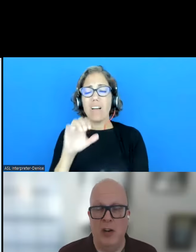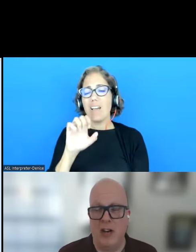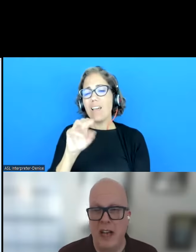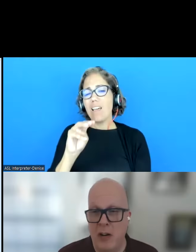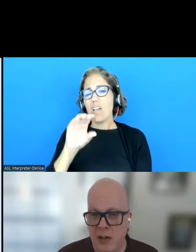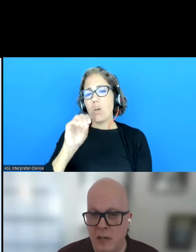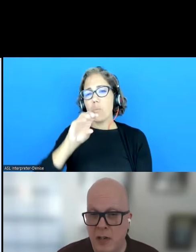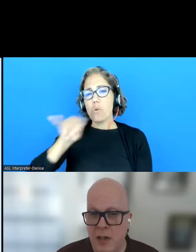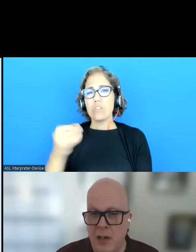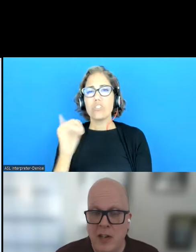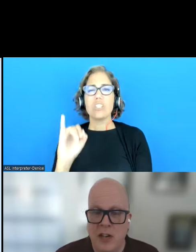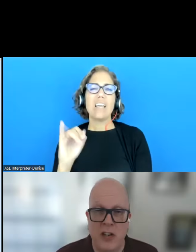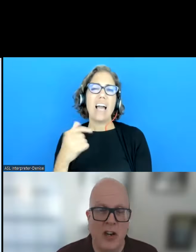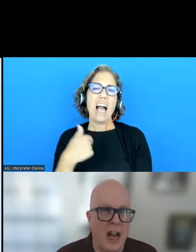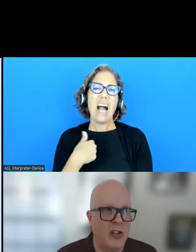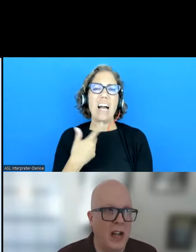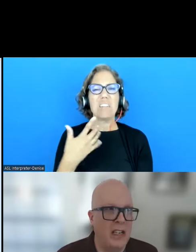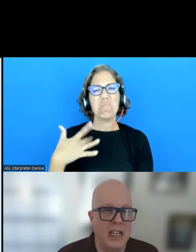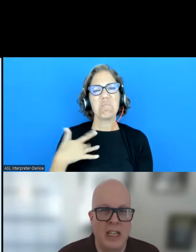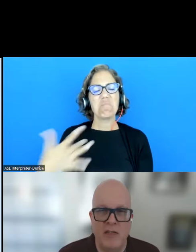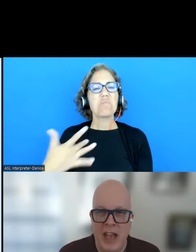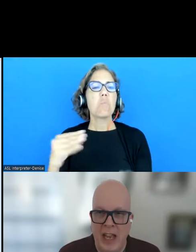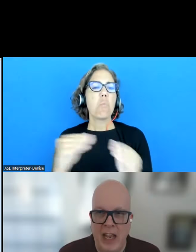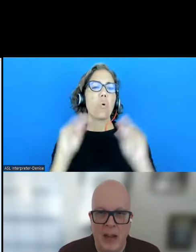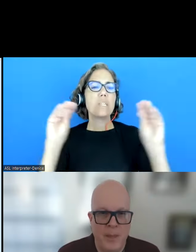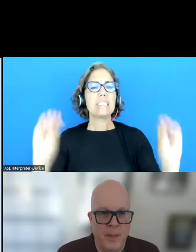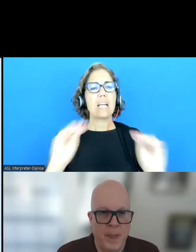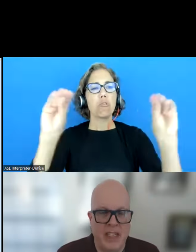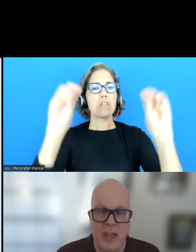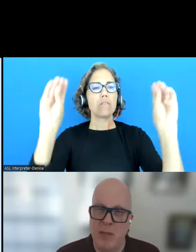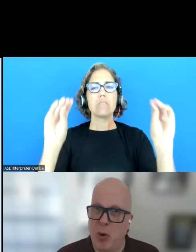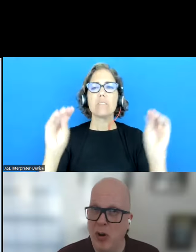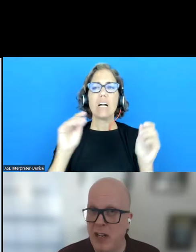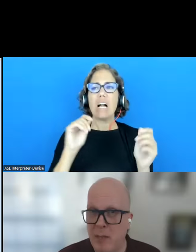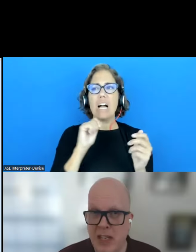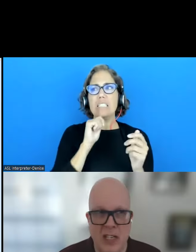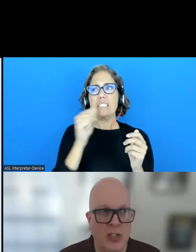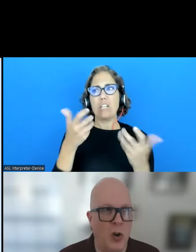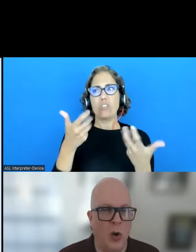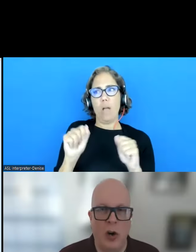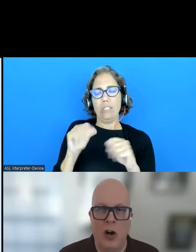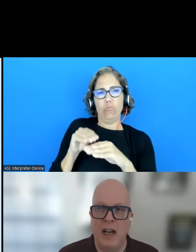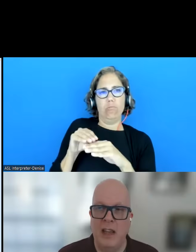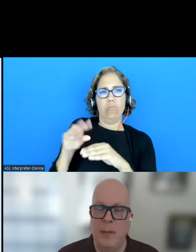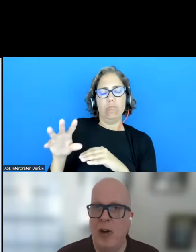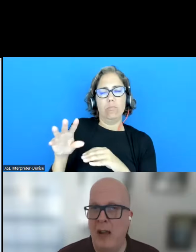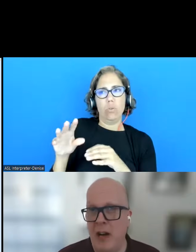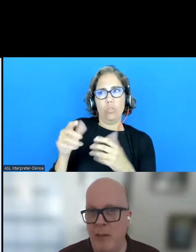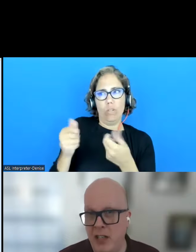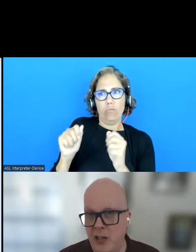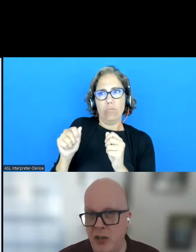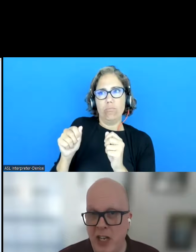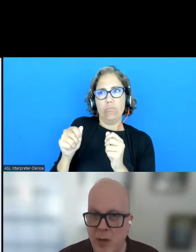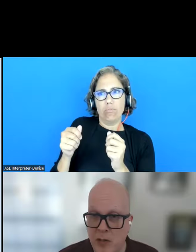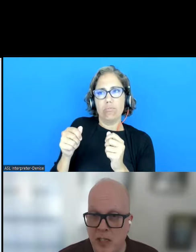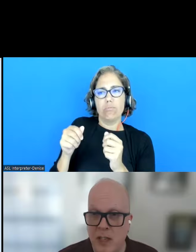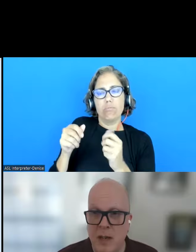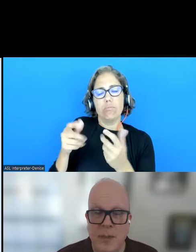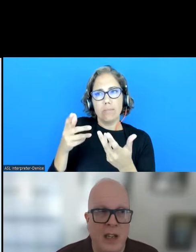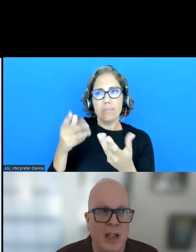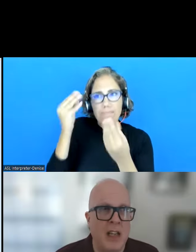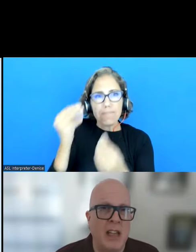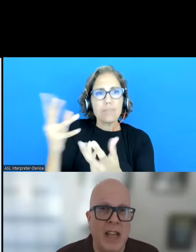where they're purely decorative. So you're not trying to convey something important in the message or the primary message through the